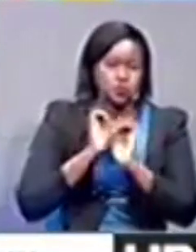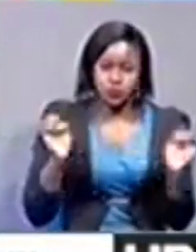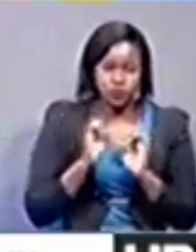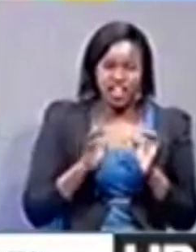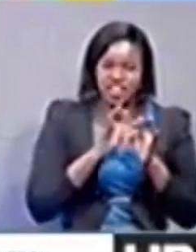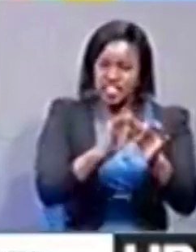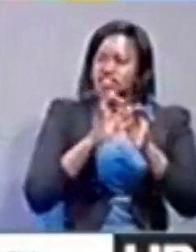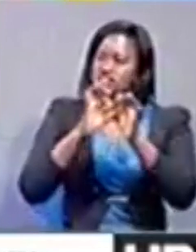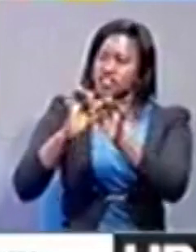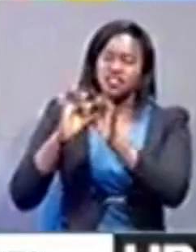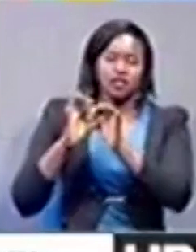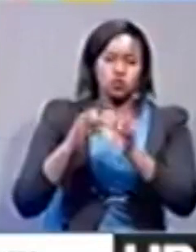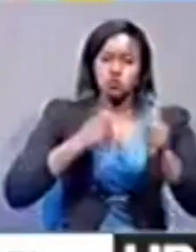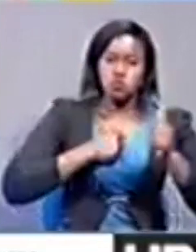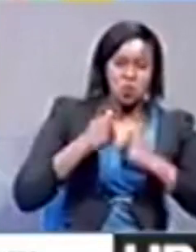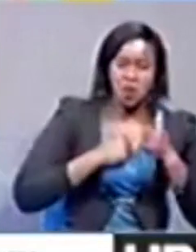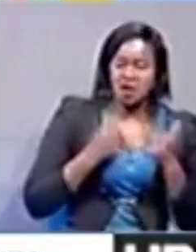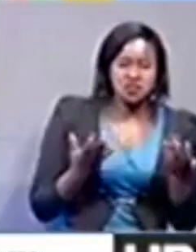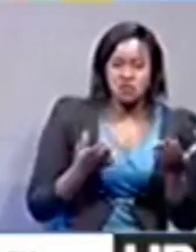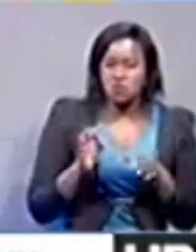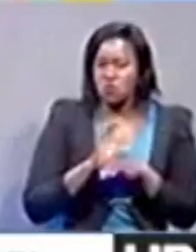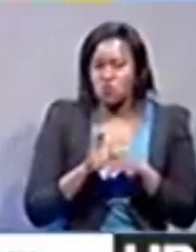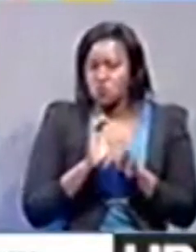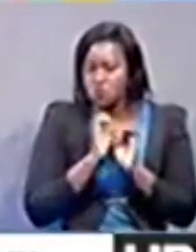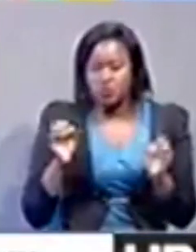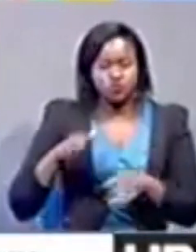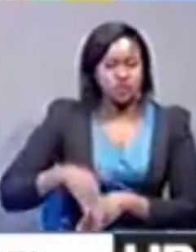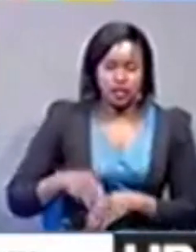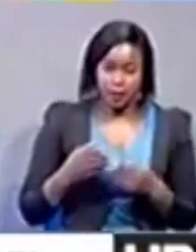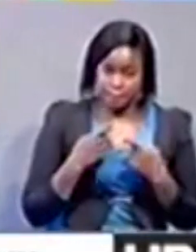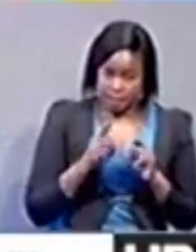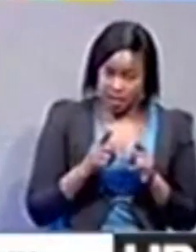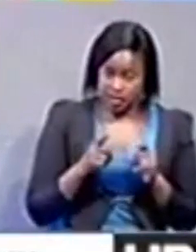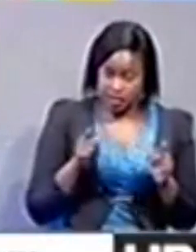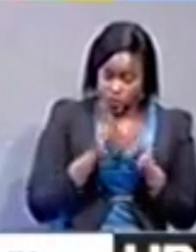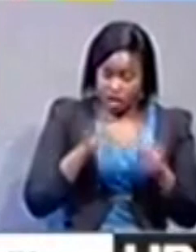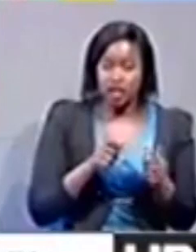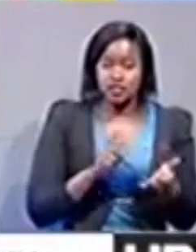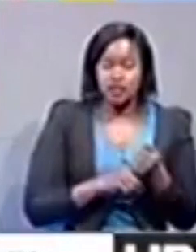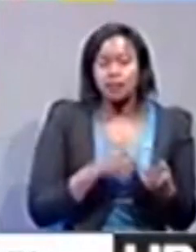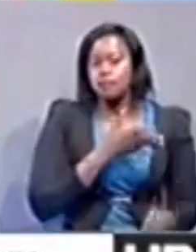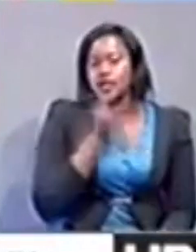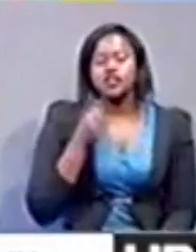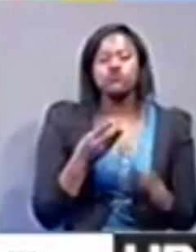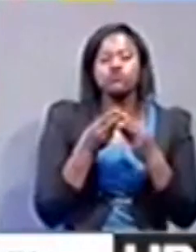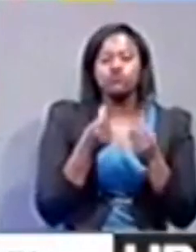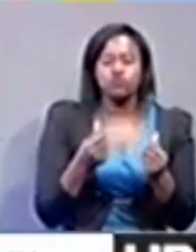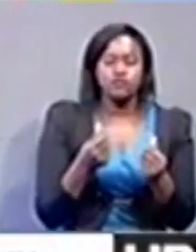them with East Africa. But with better solutions